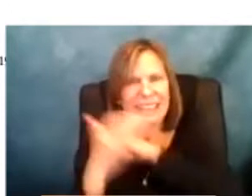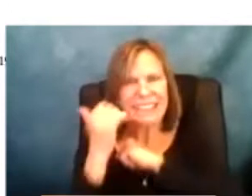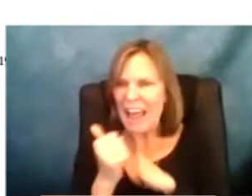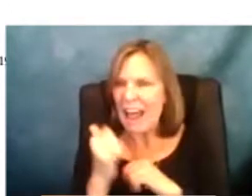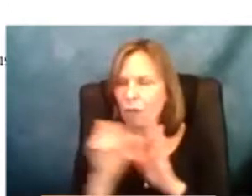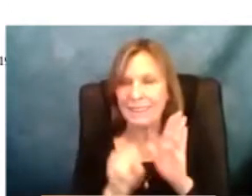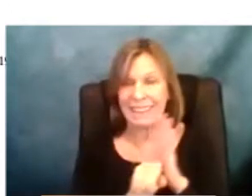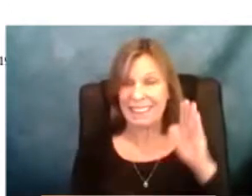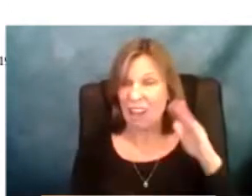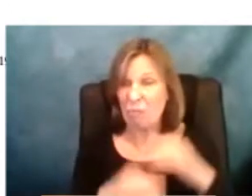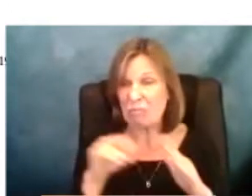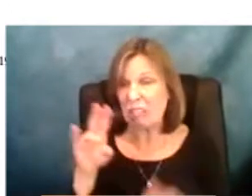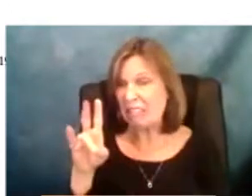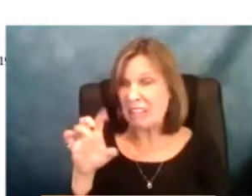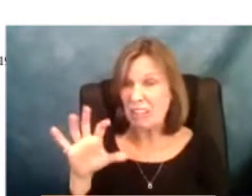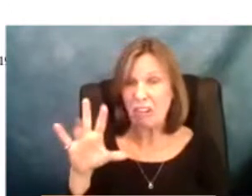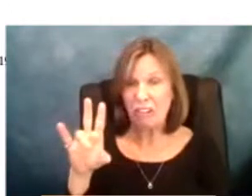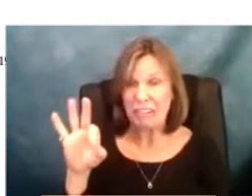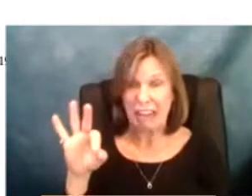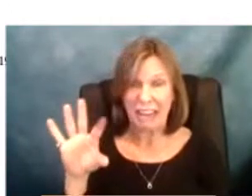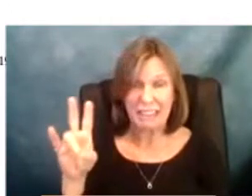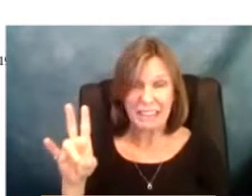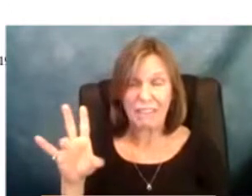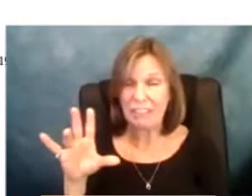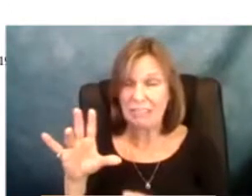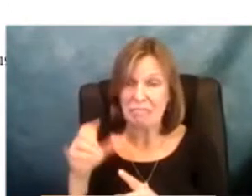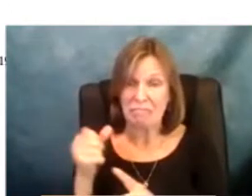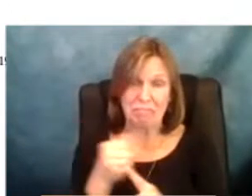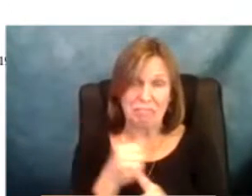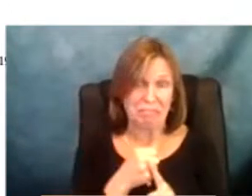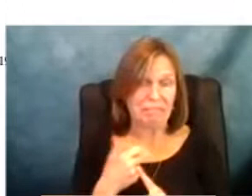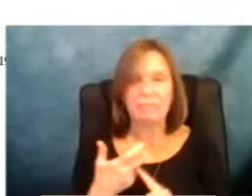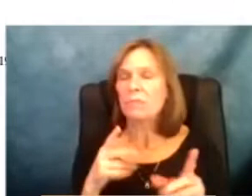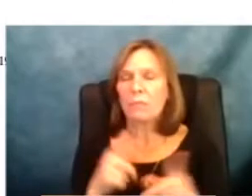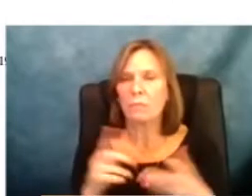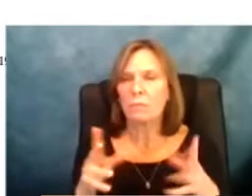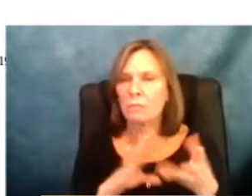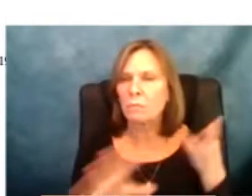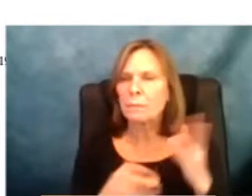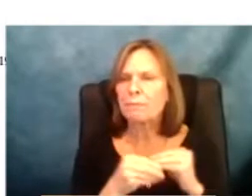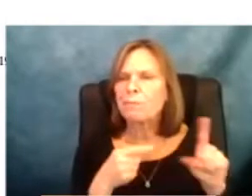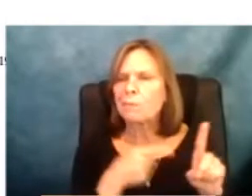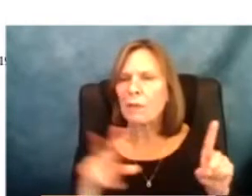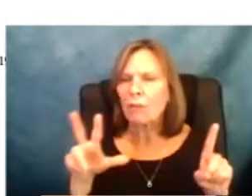of 797 cases. Over the course of these 10 weeks, a total of